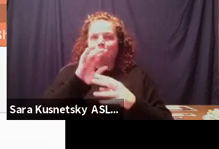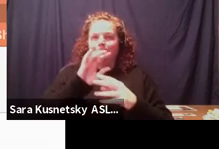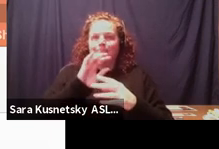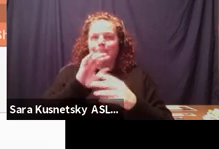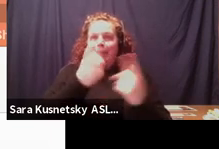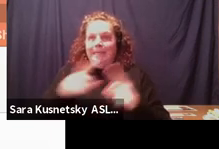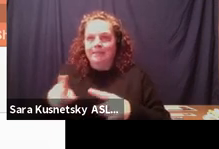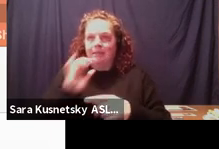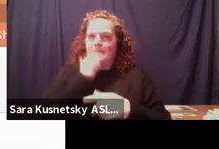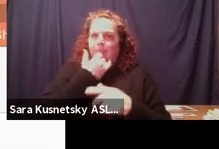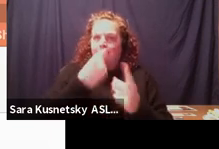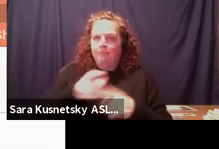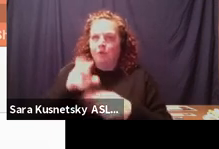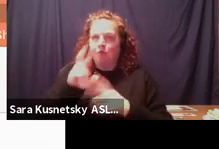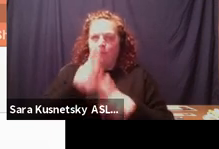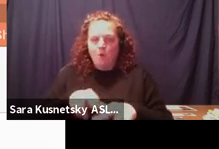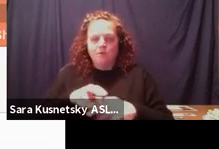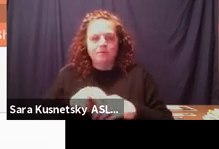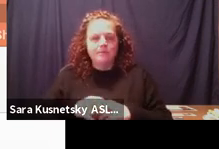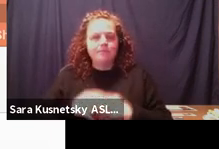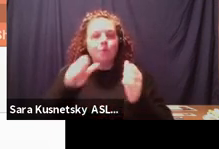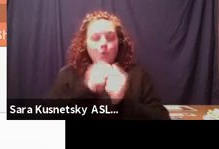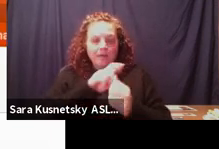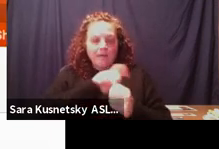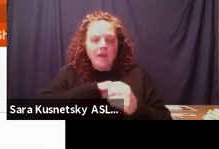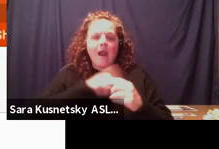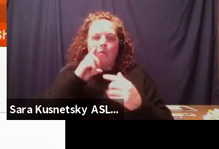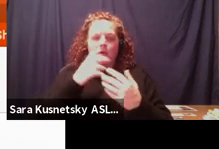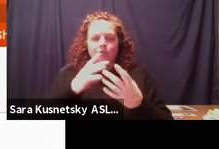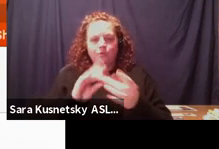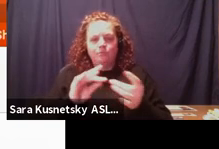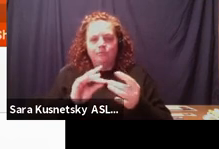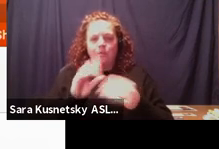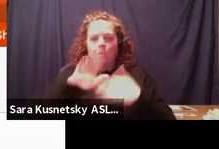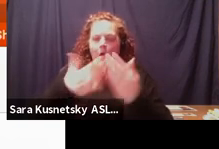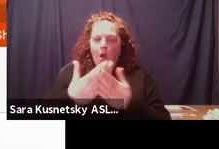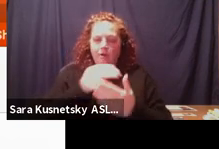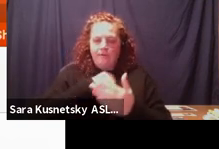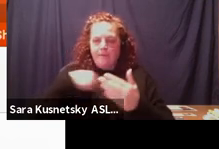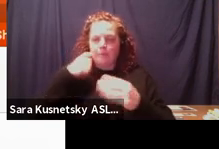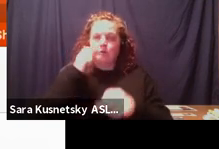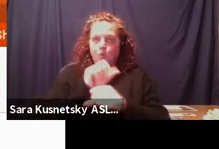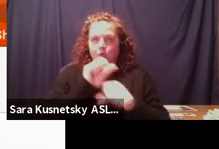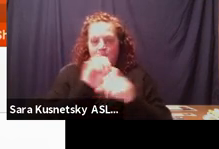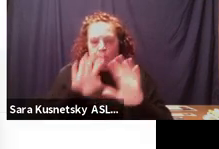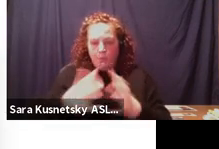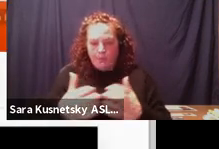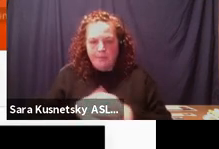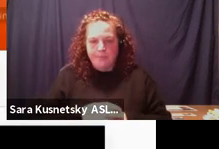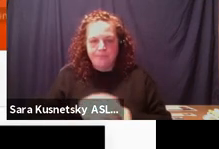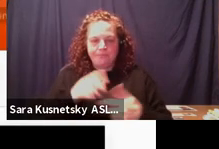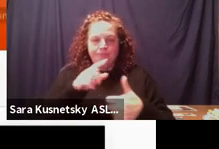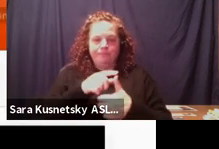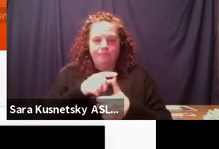Department. I'd like to name some of the members or all of the members of the working group.